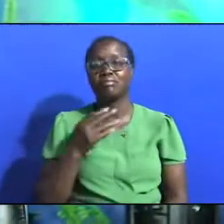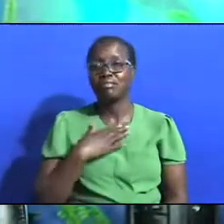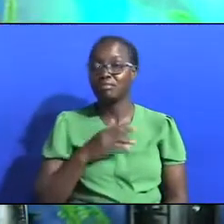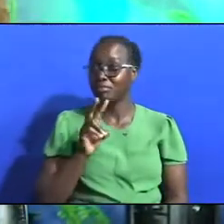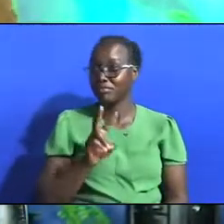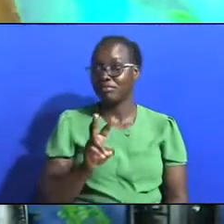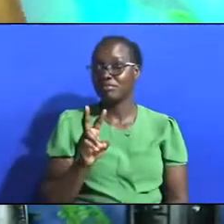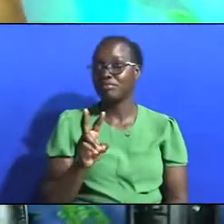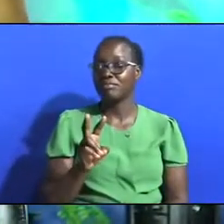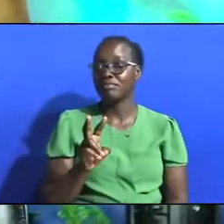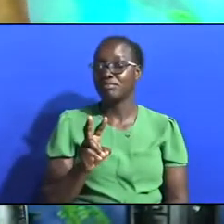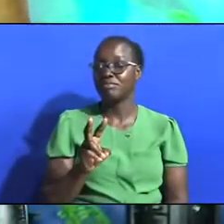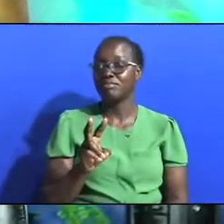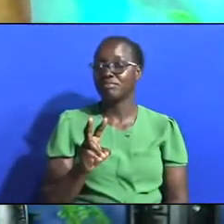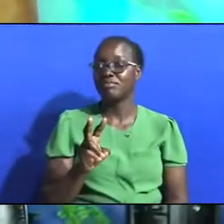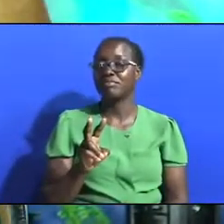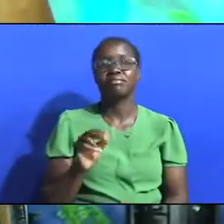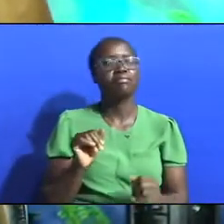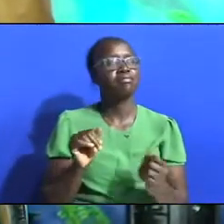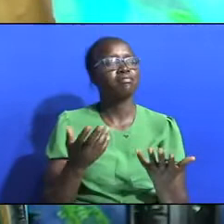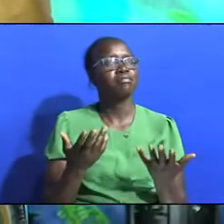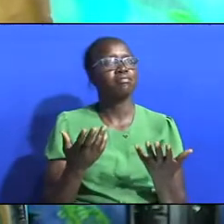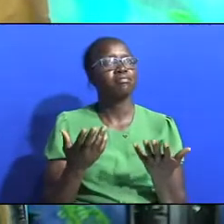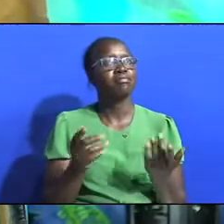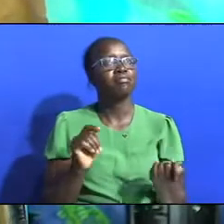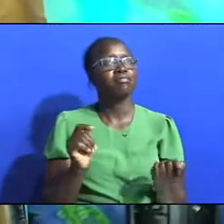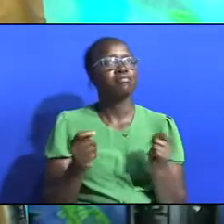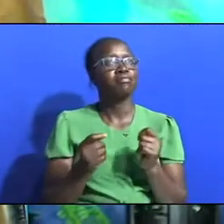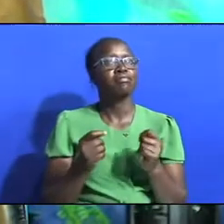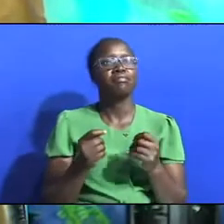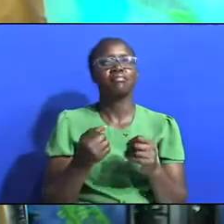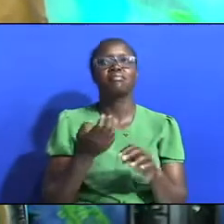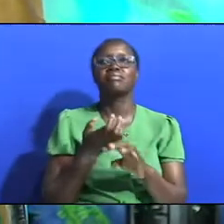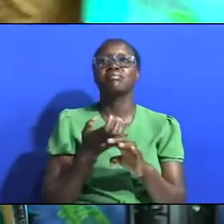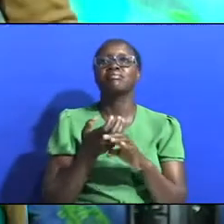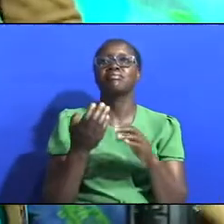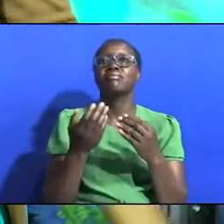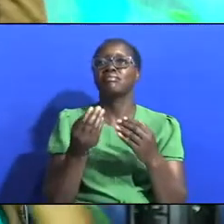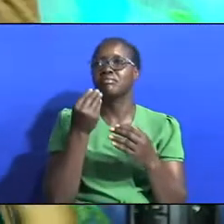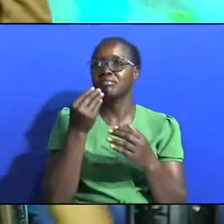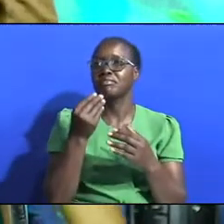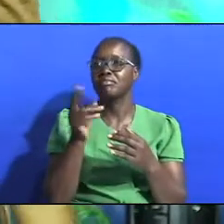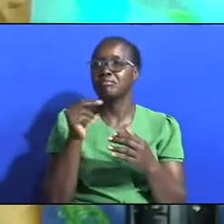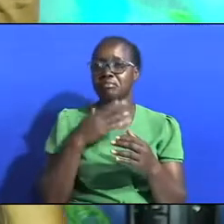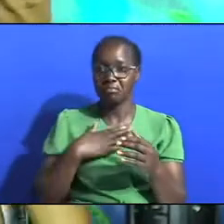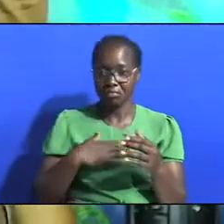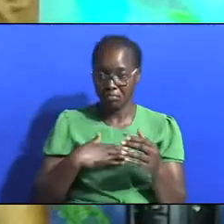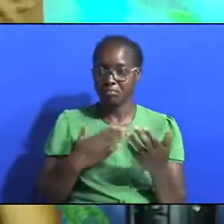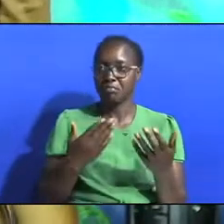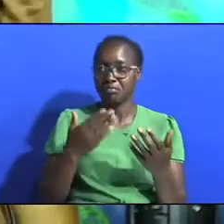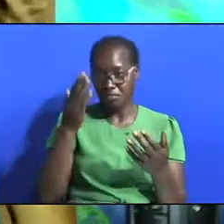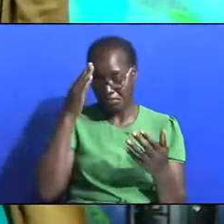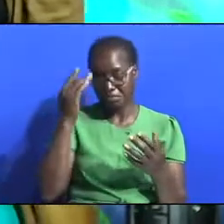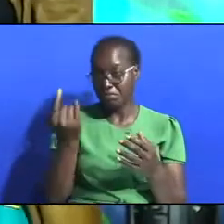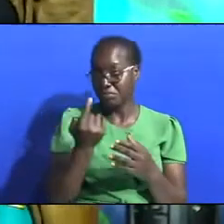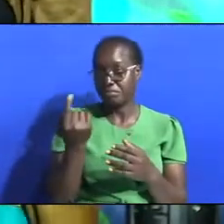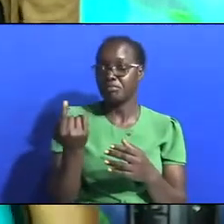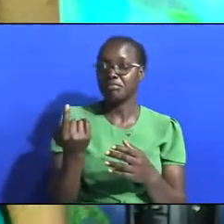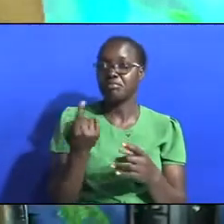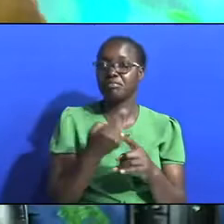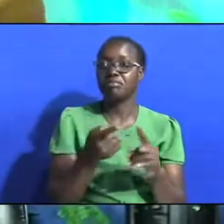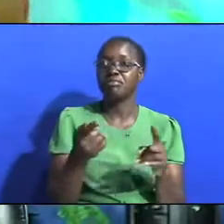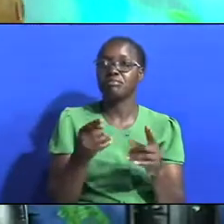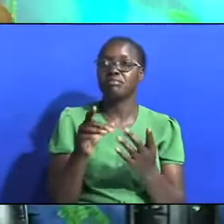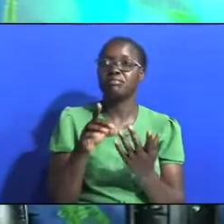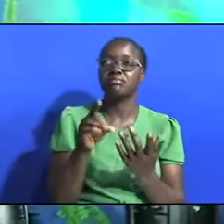watching him. You know, he would have just turned the stones into bread and eaten, and nobody would have known he was alone in the desert. But